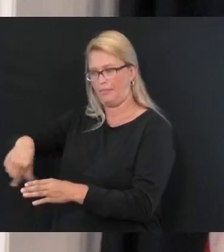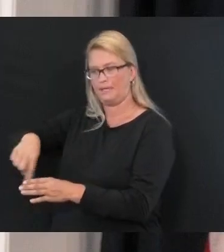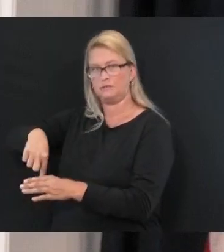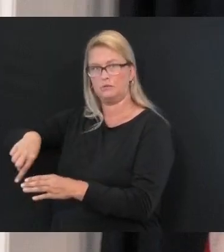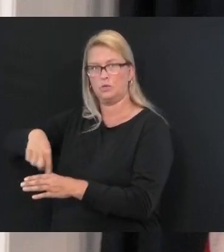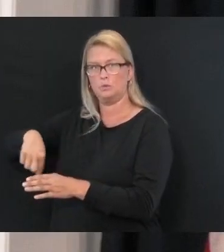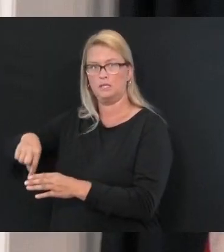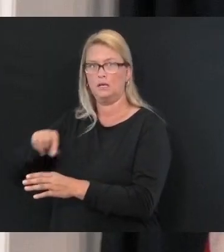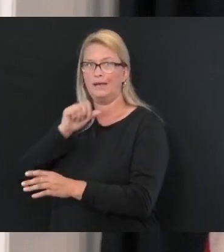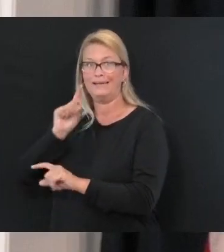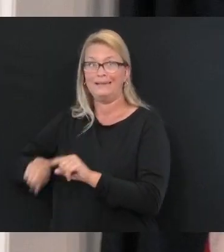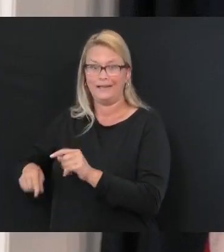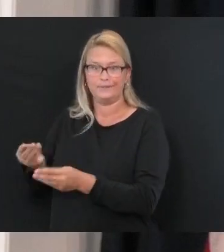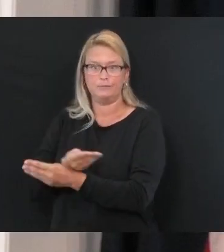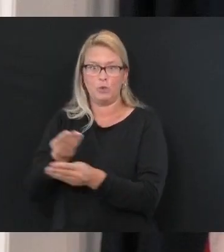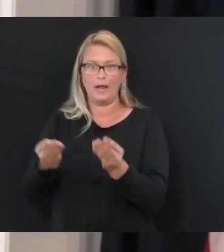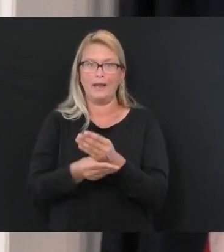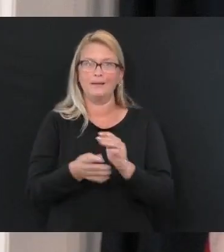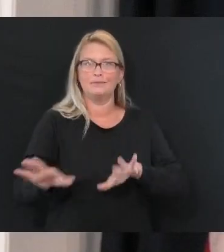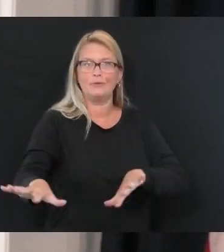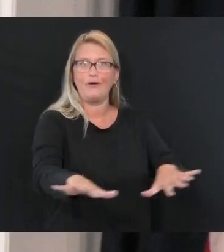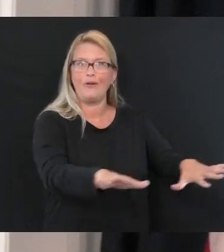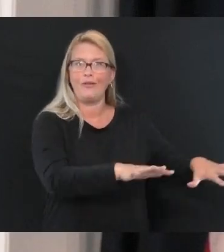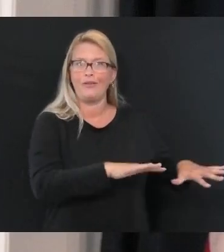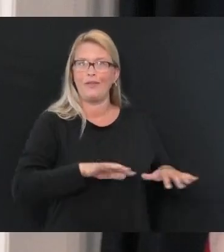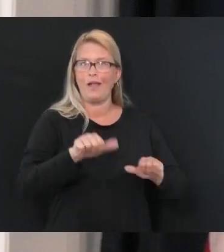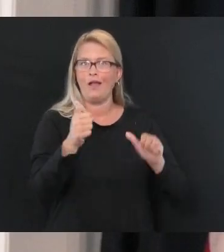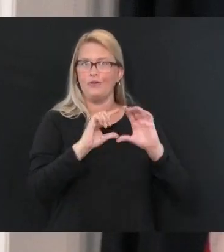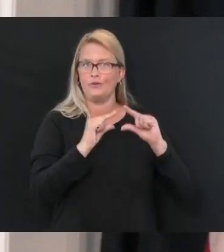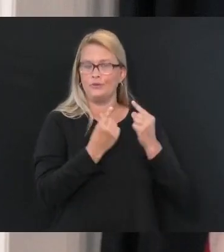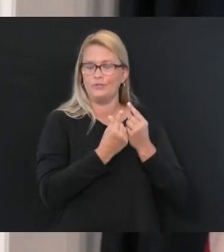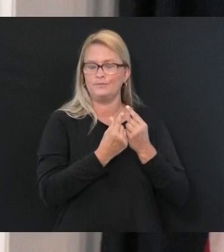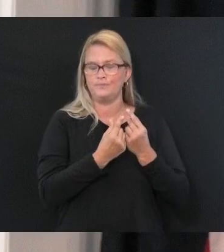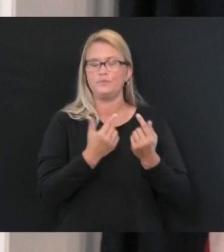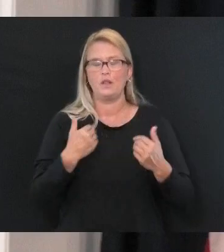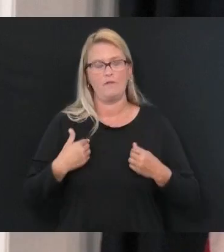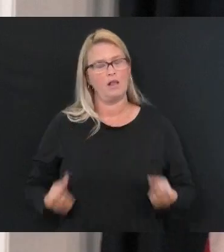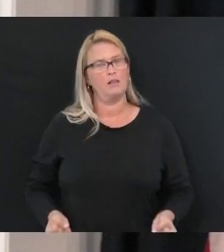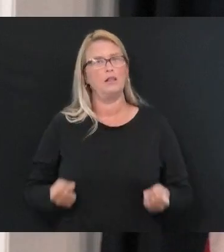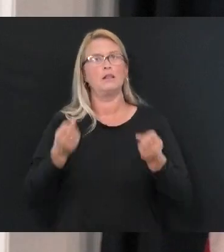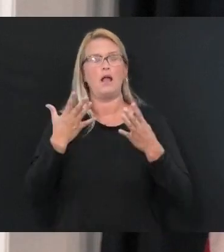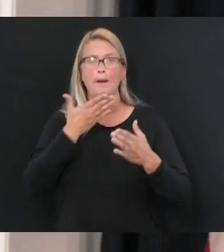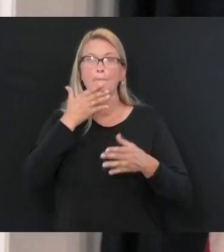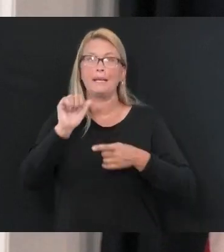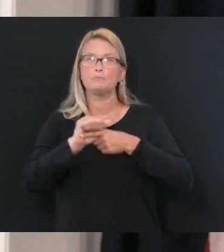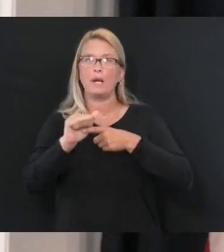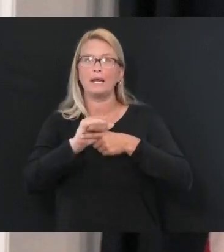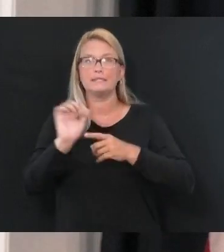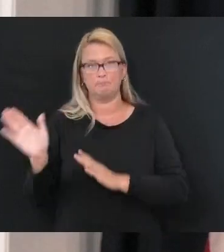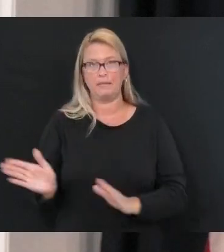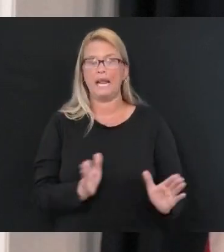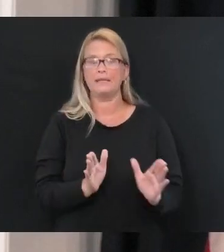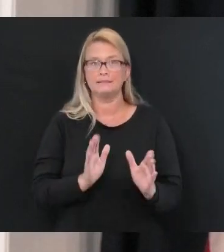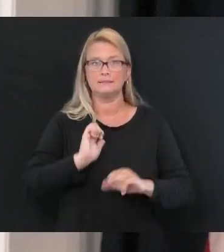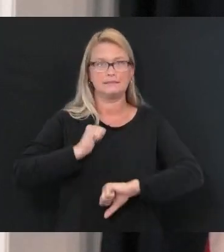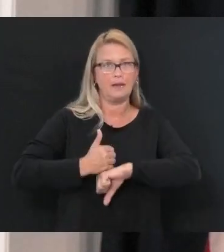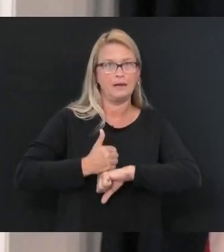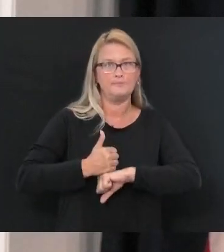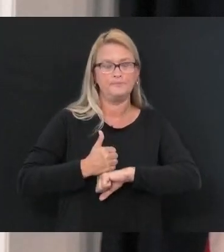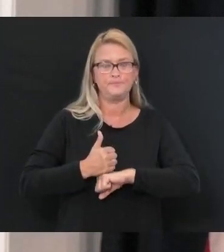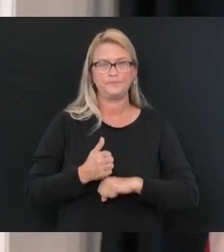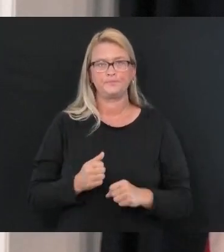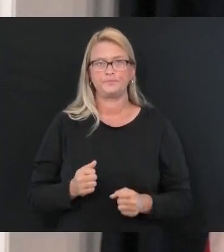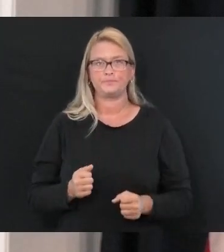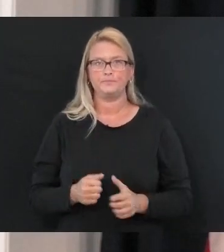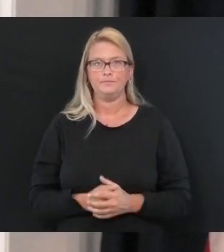rest of the class or the rest of the school. So there are a number of best practices that are already in place. And I think that the